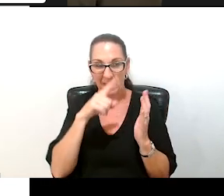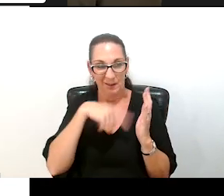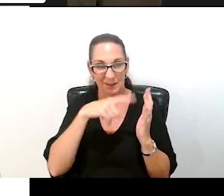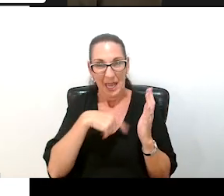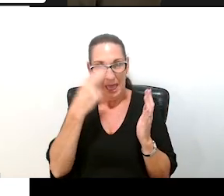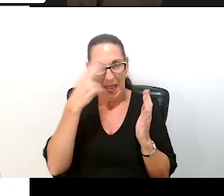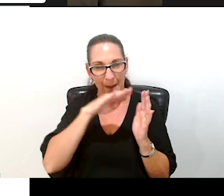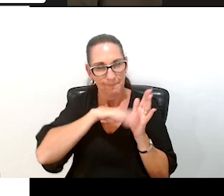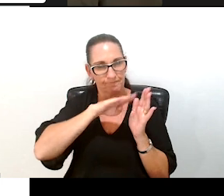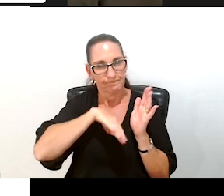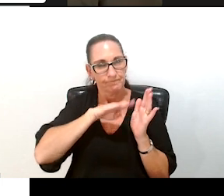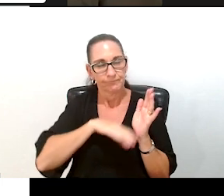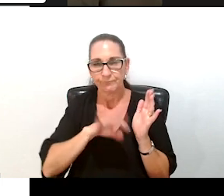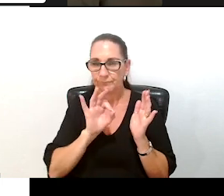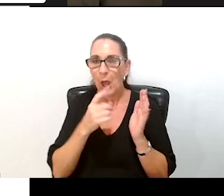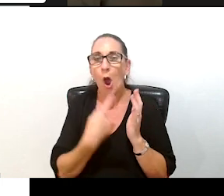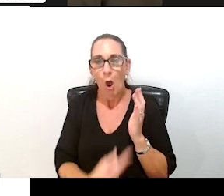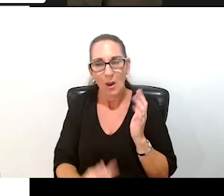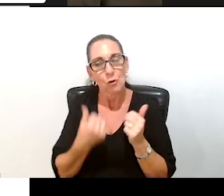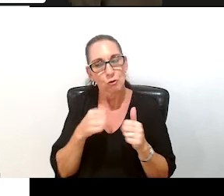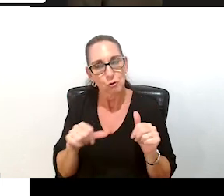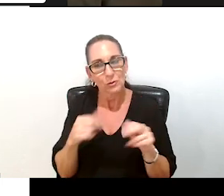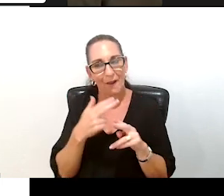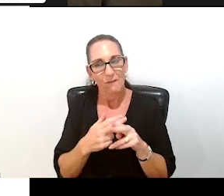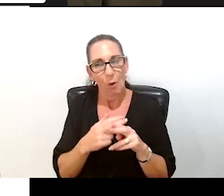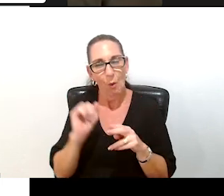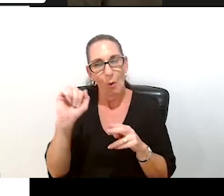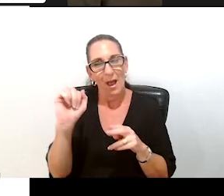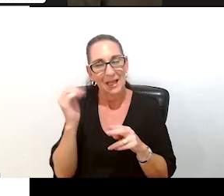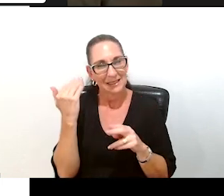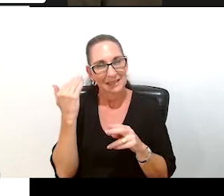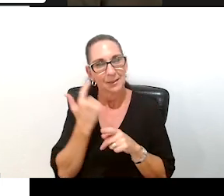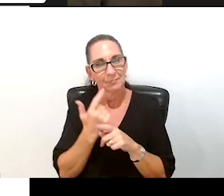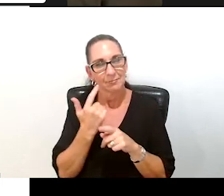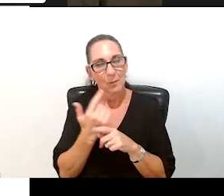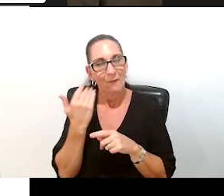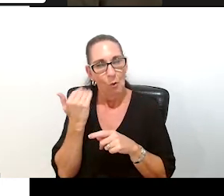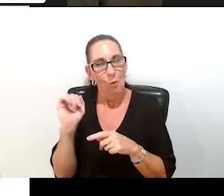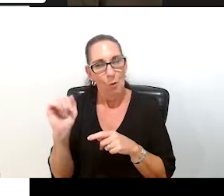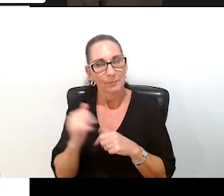So, and it can only be used for the purposes that Catherine and Luke were just talking about.